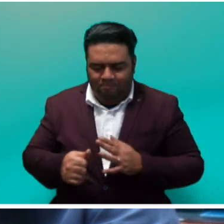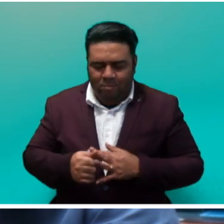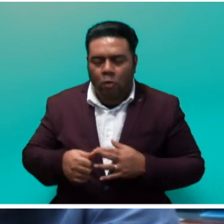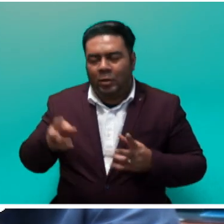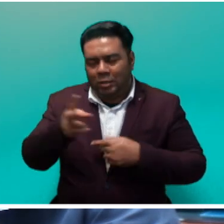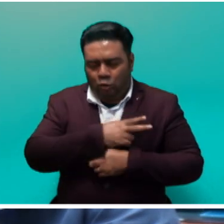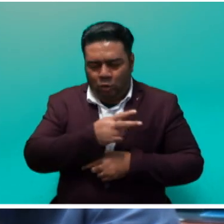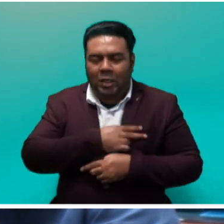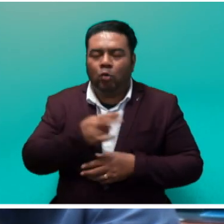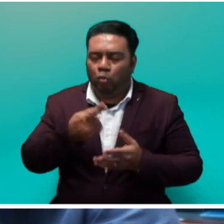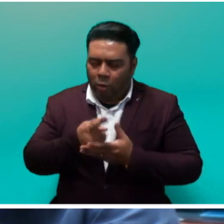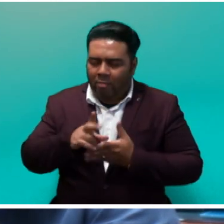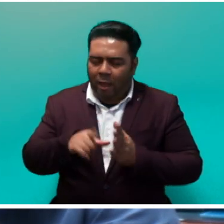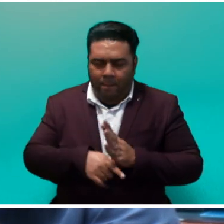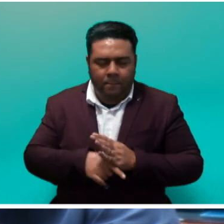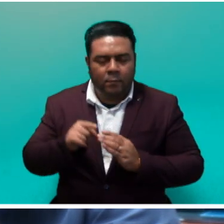time.